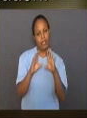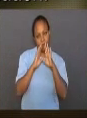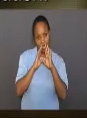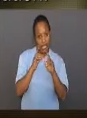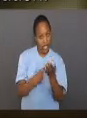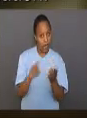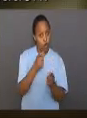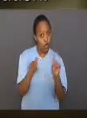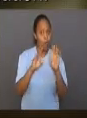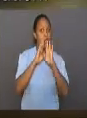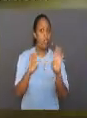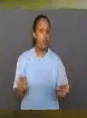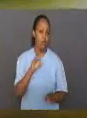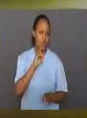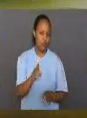peaceful manner.